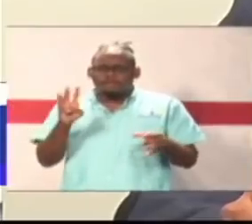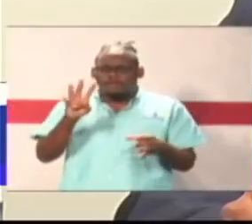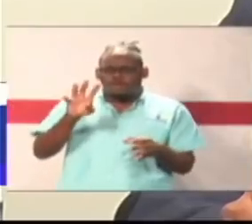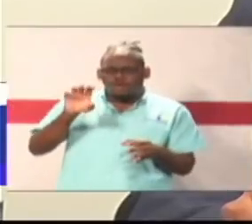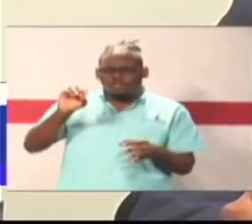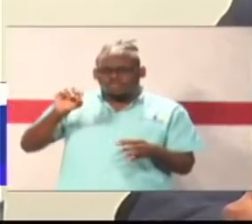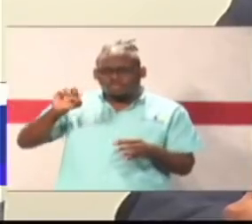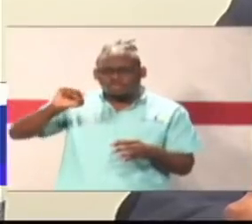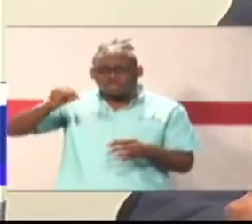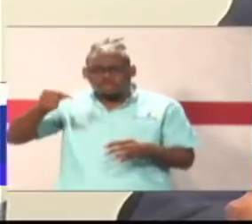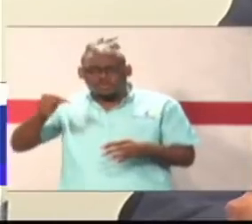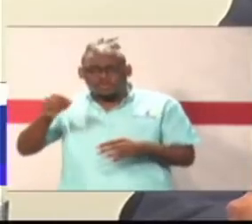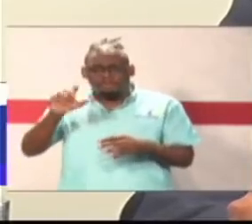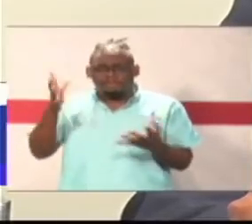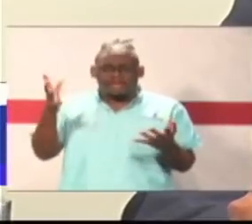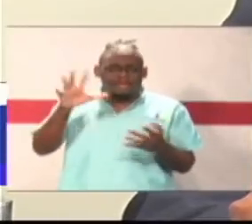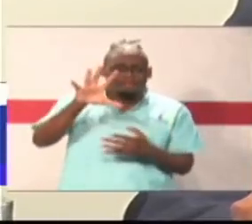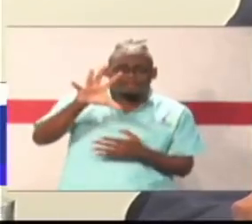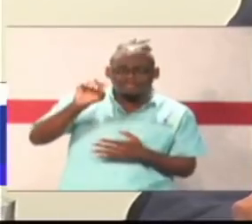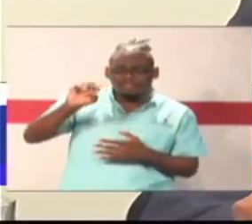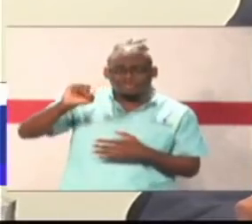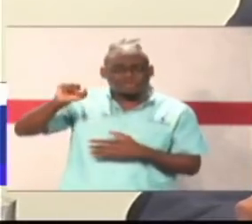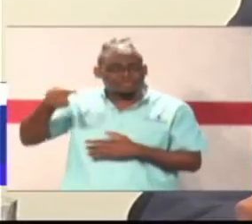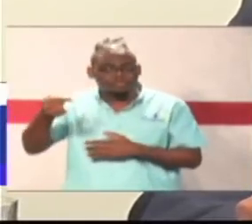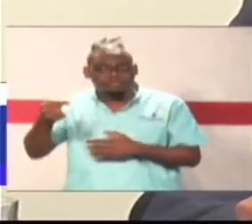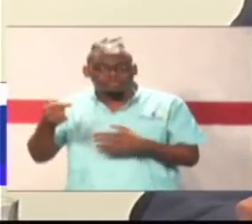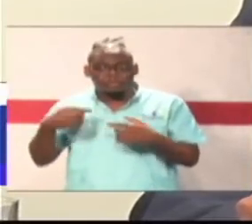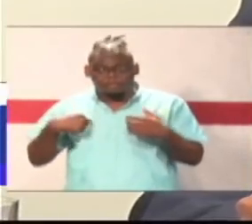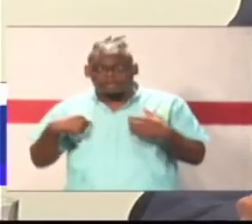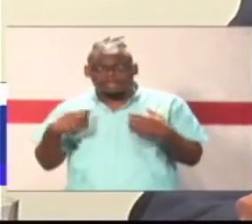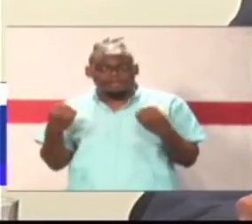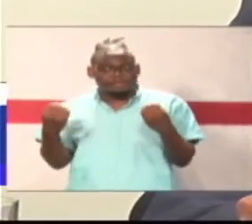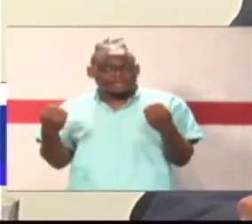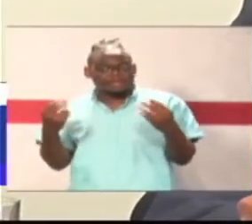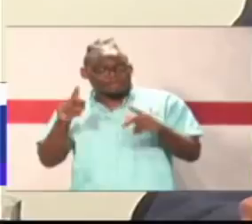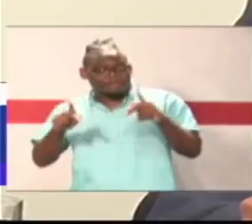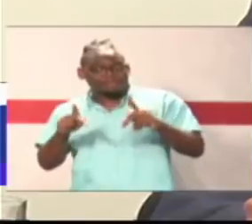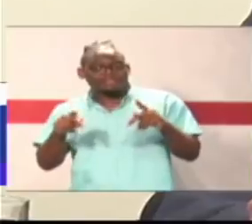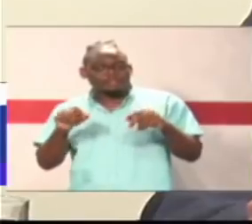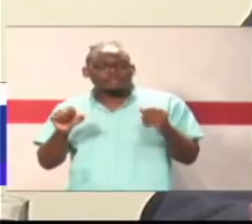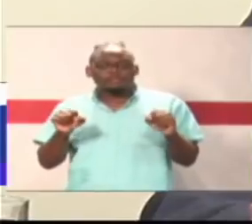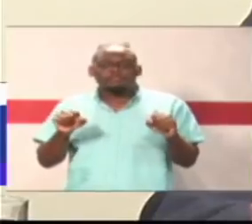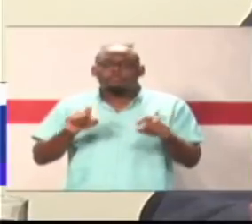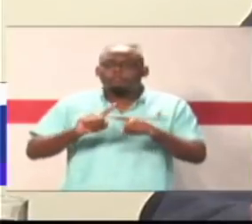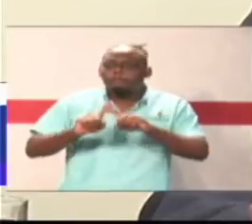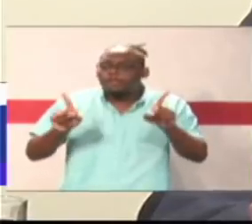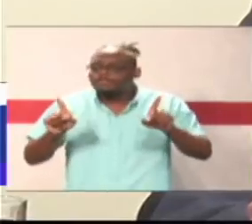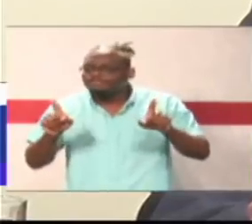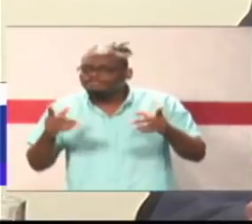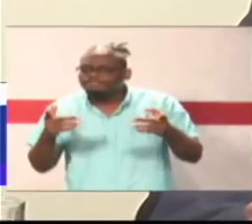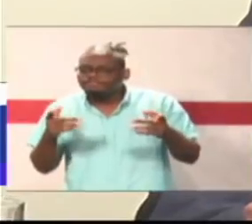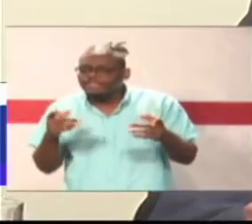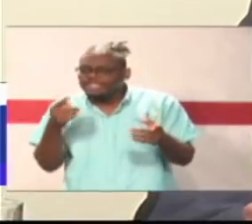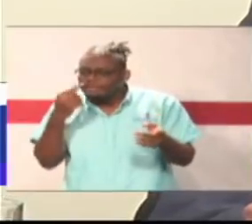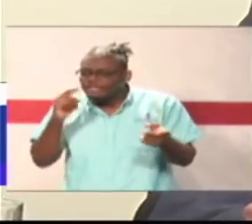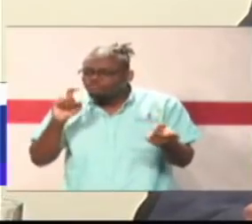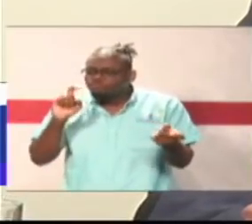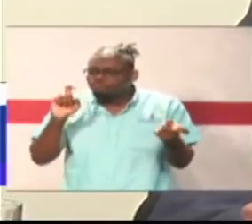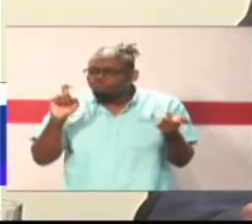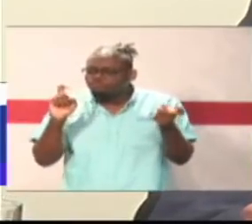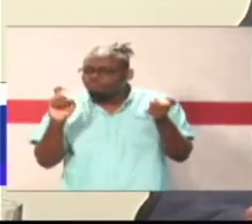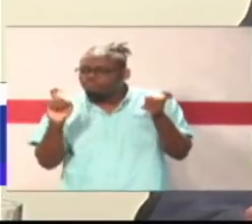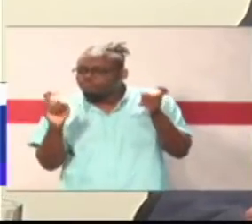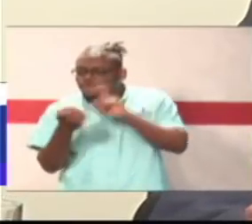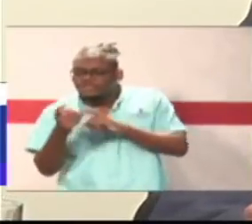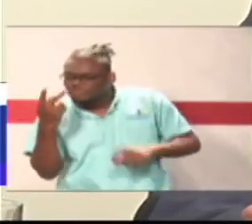people. But on the opposite side of the coin, we have to look at that part of the population that is unvaccinated.